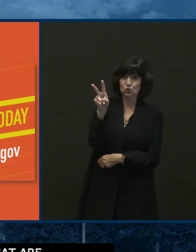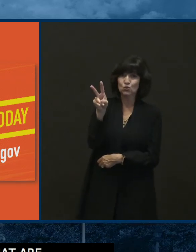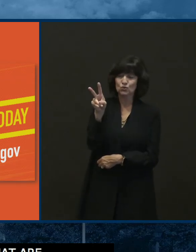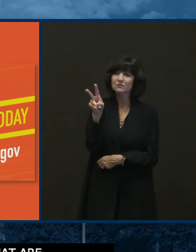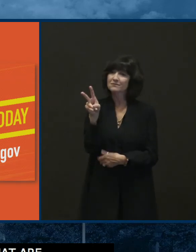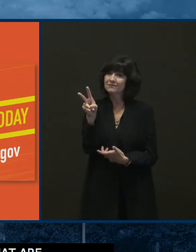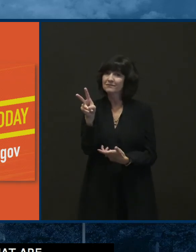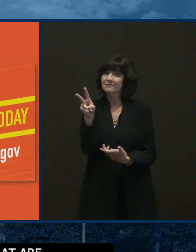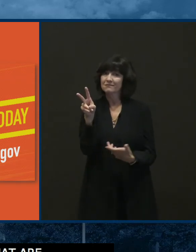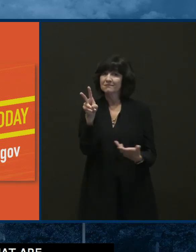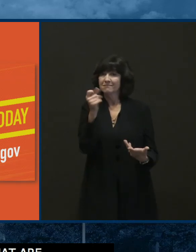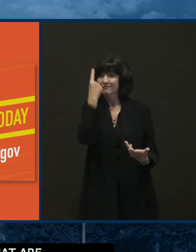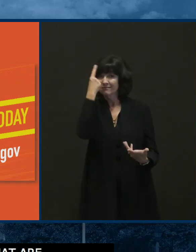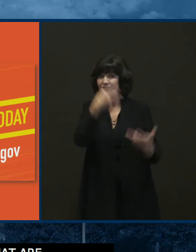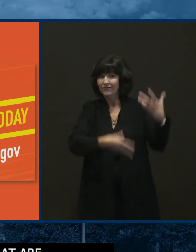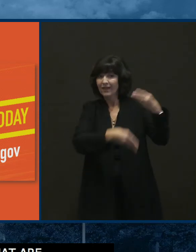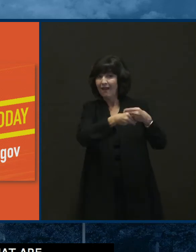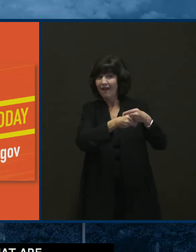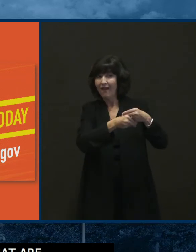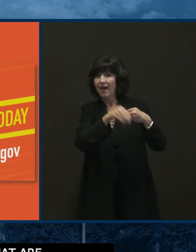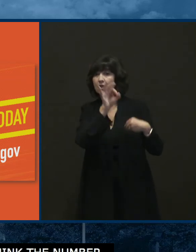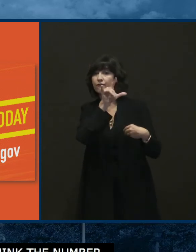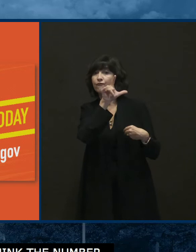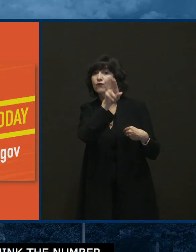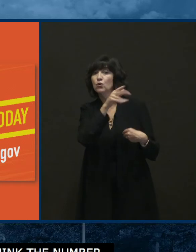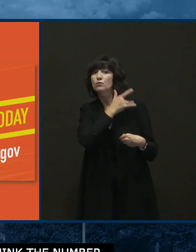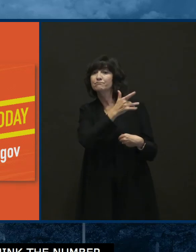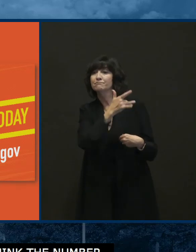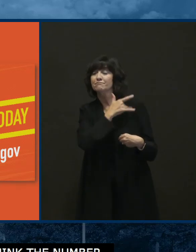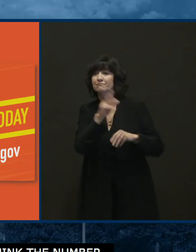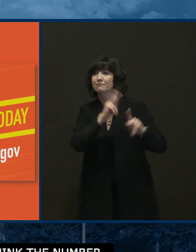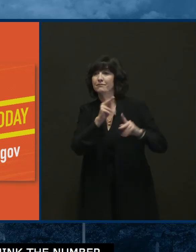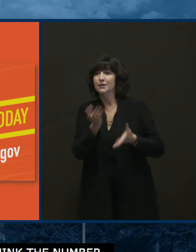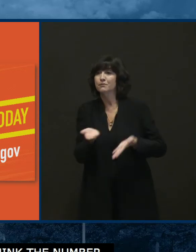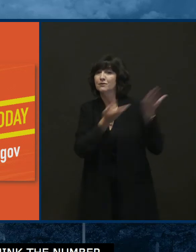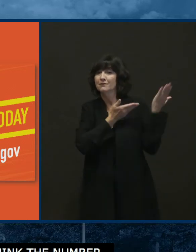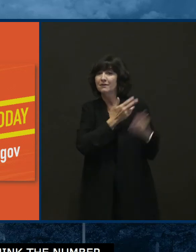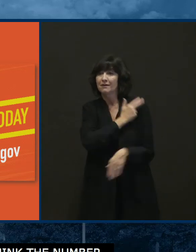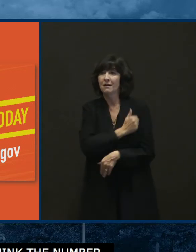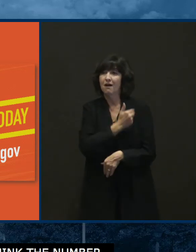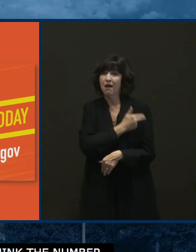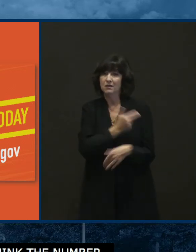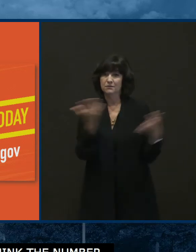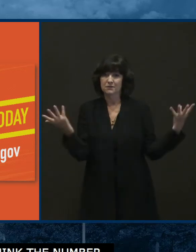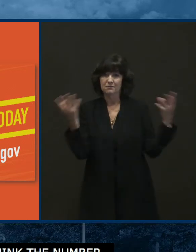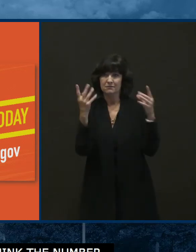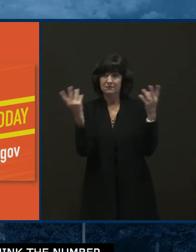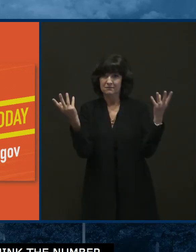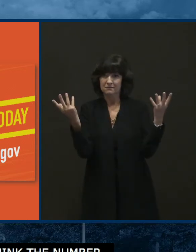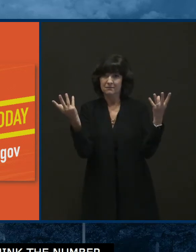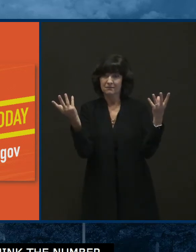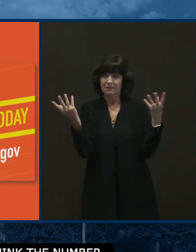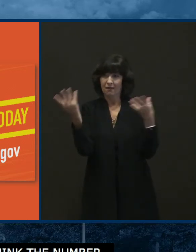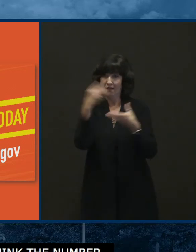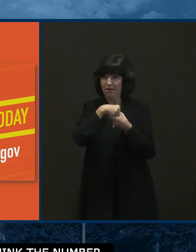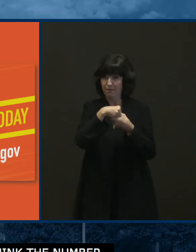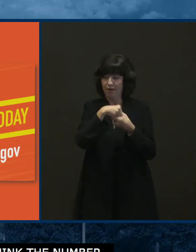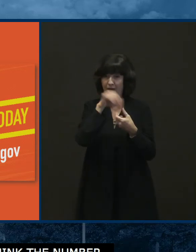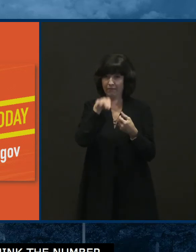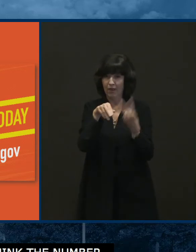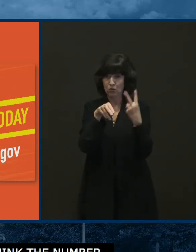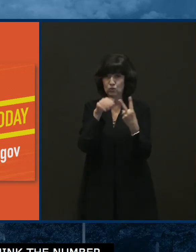starting to talk about numbers that start to approach our capacity, which, depending on the day and